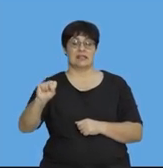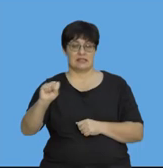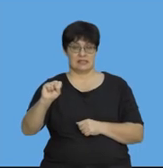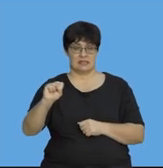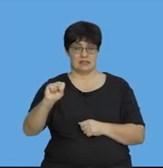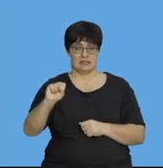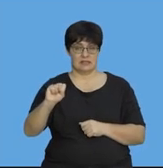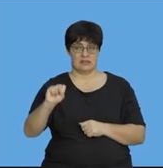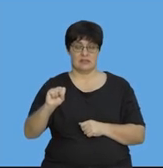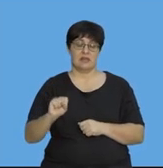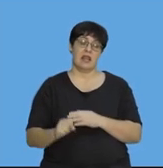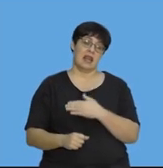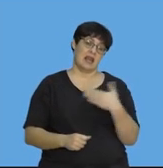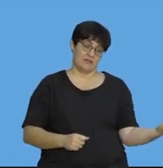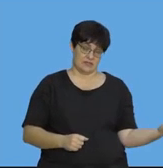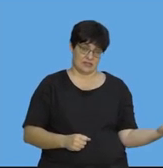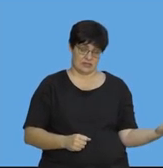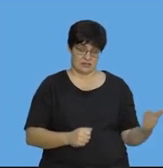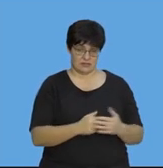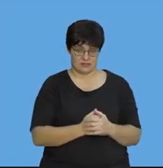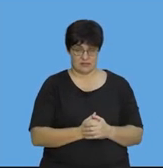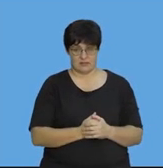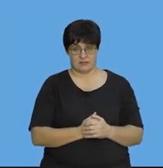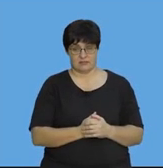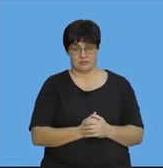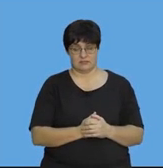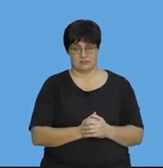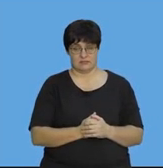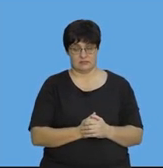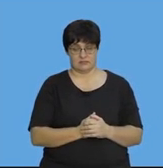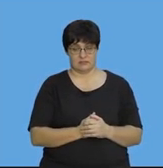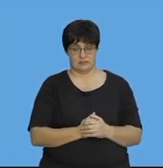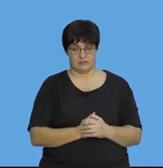11,700 Newton seconds left.